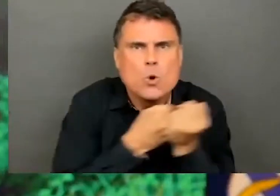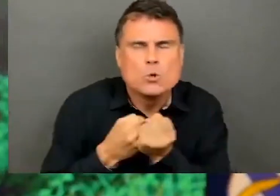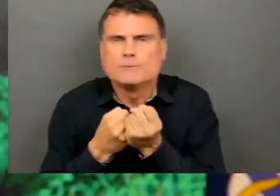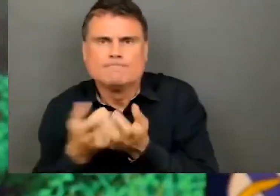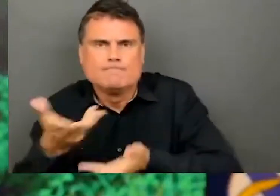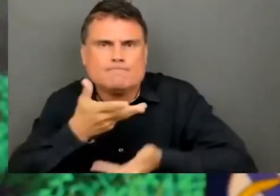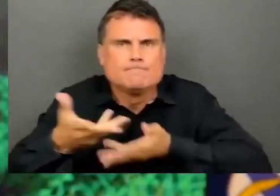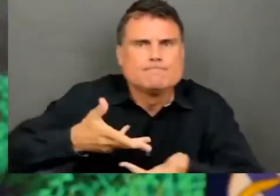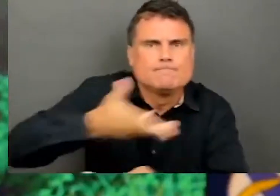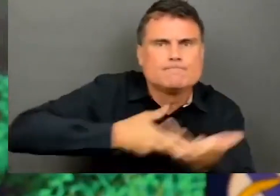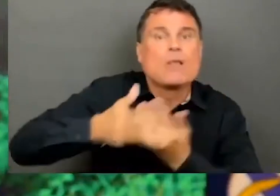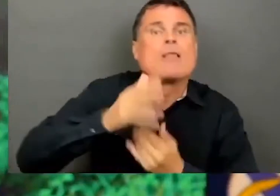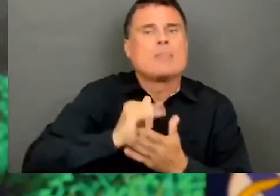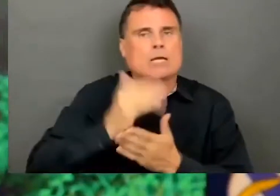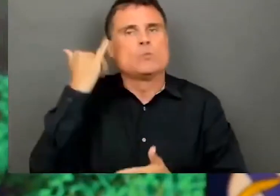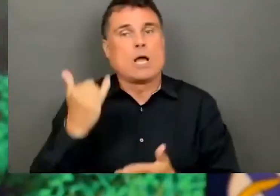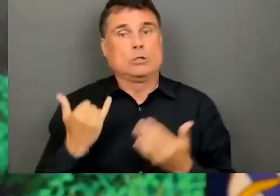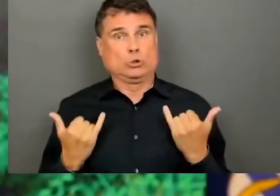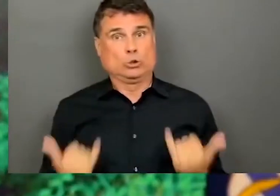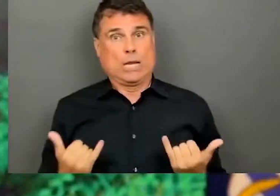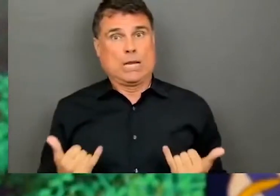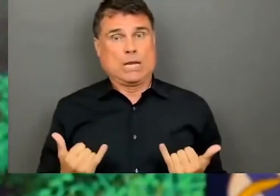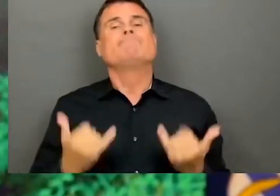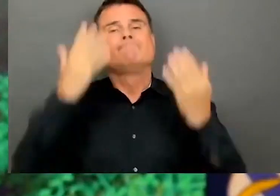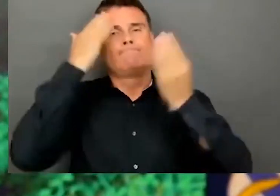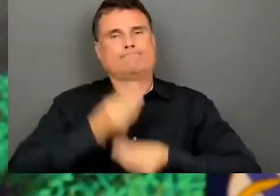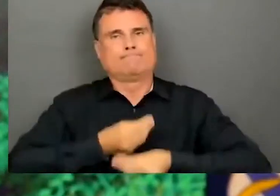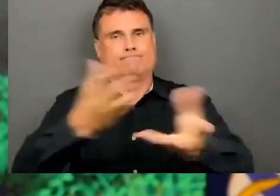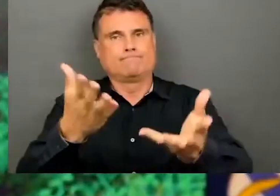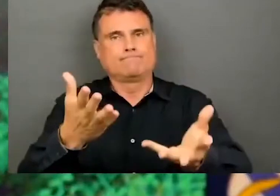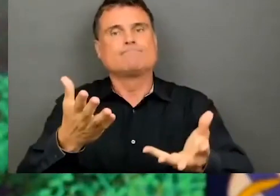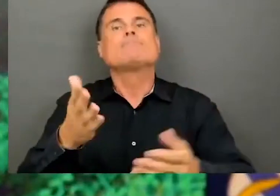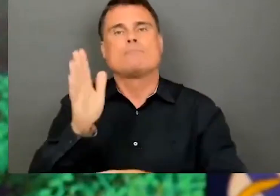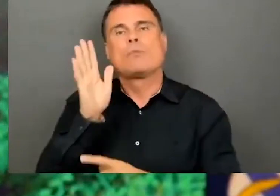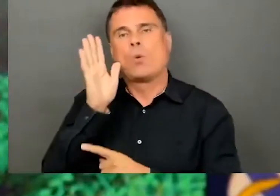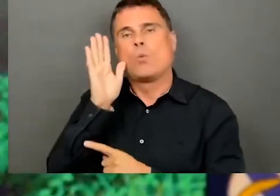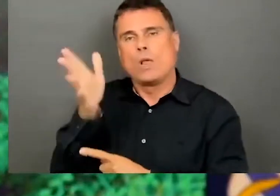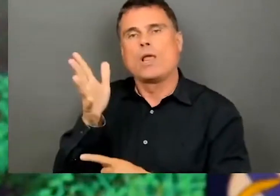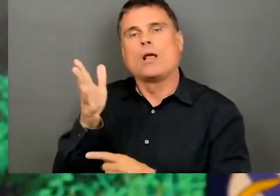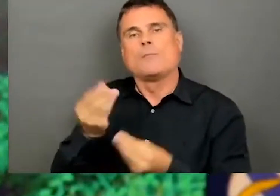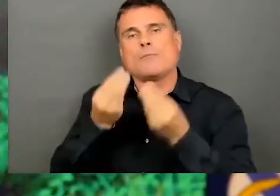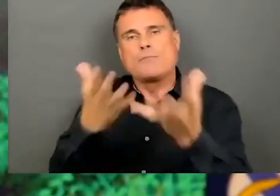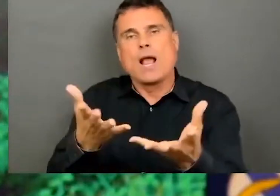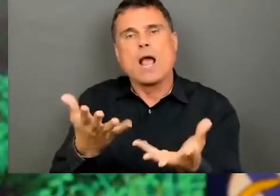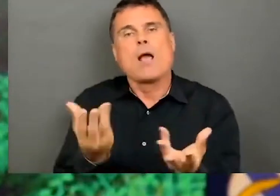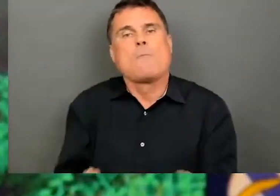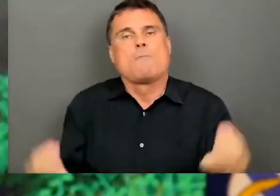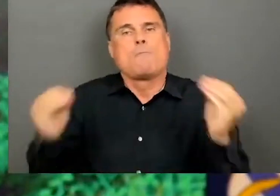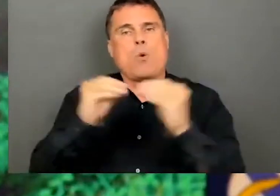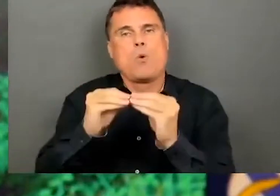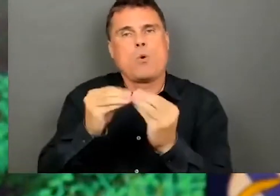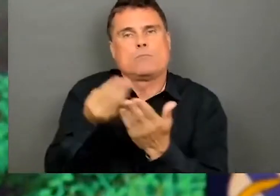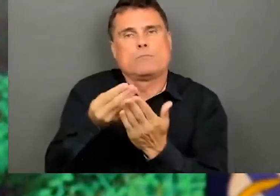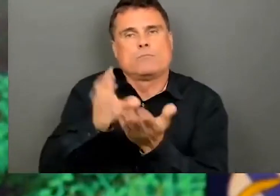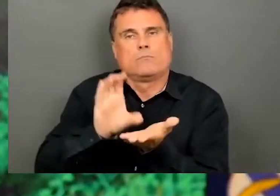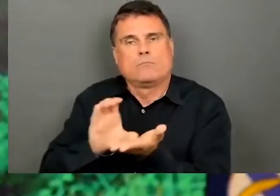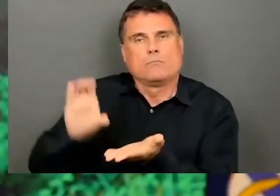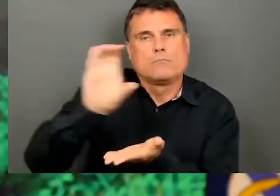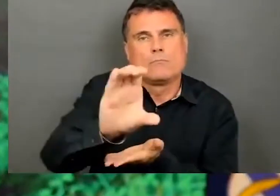supply in British Columbia to separate people who use drugs from the increasingly toxic illicit drug